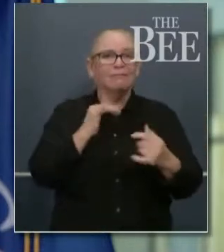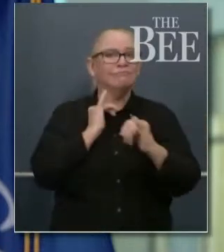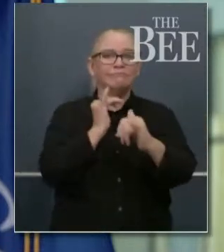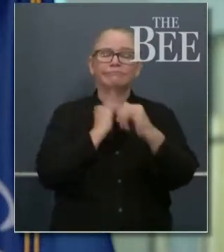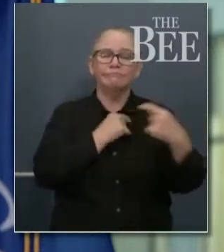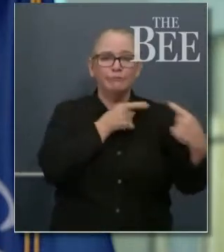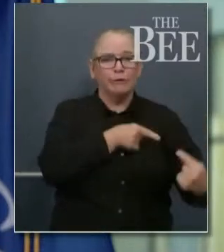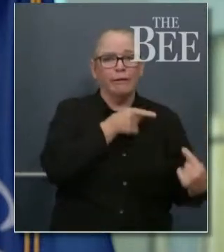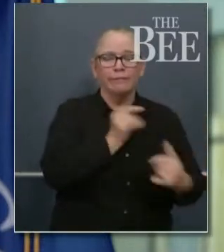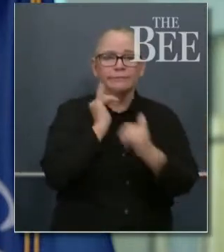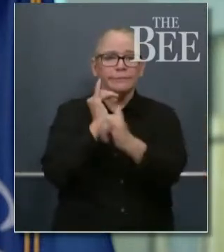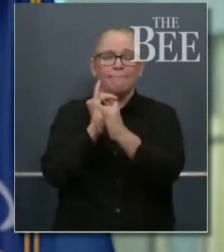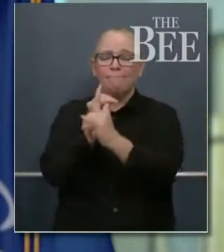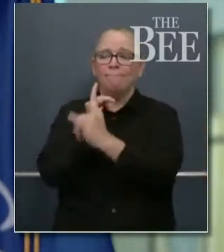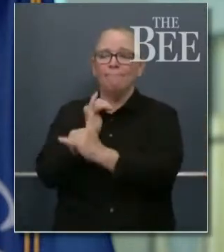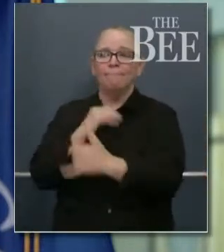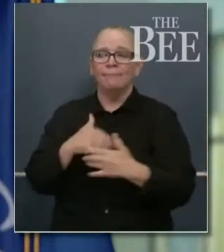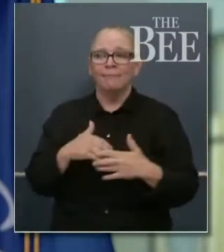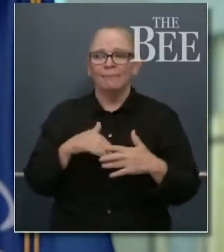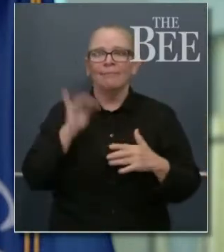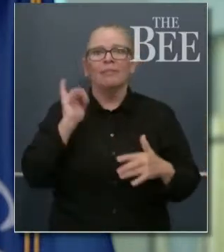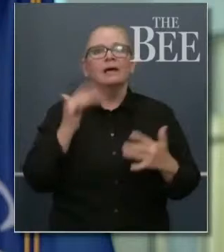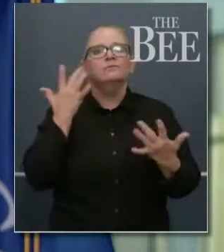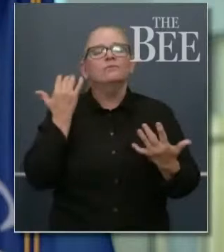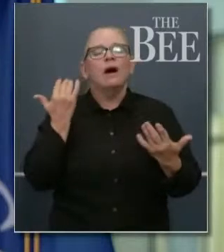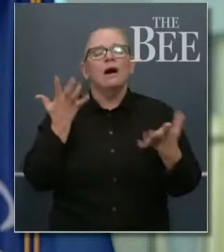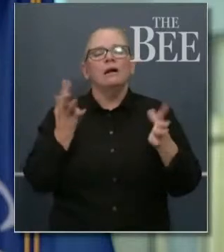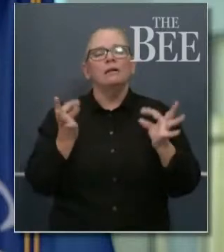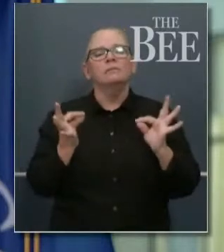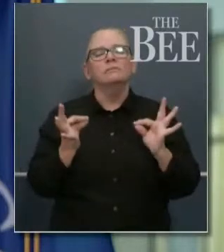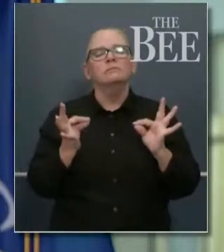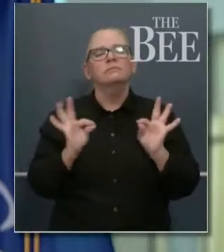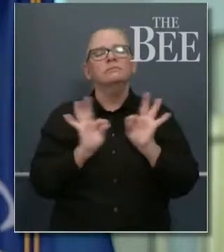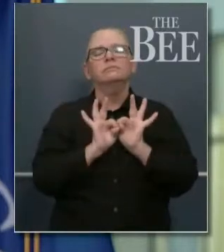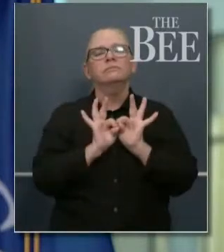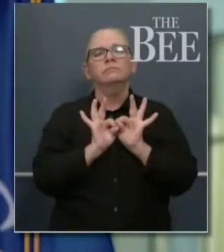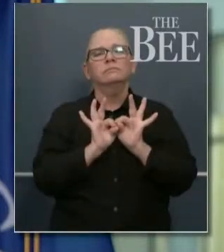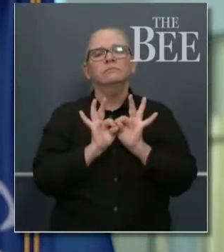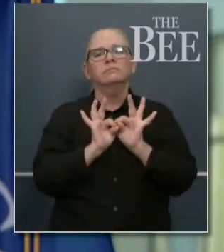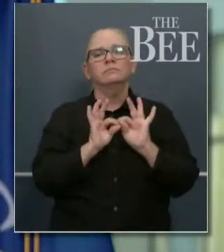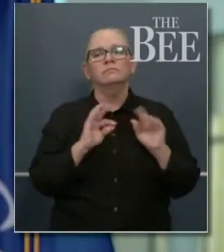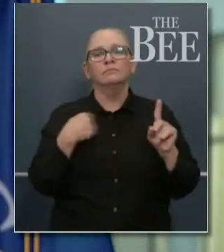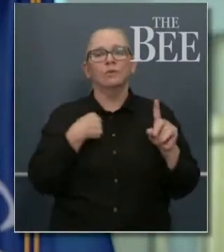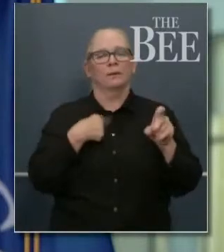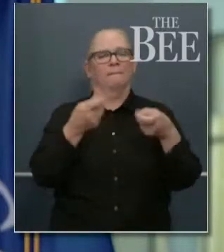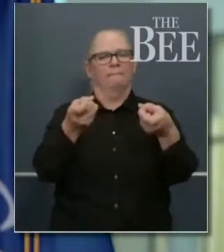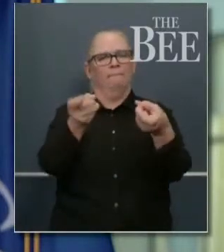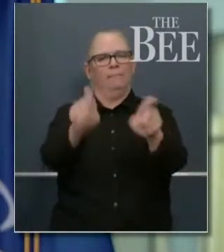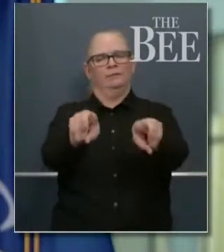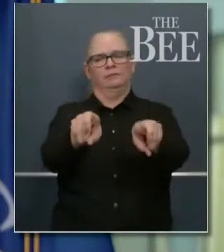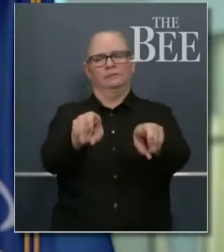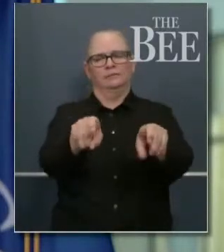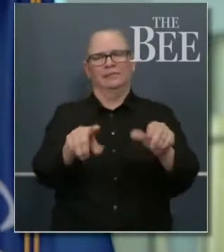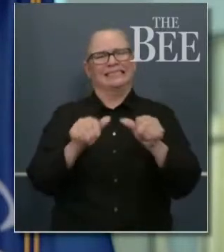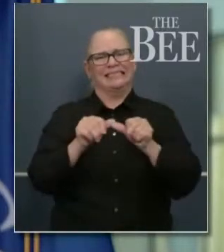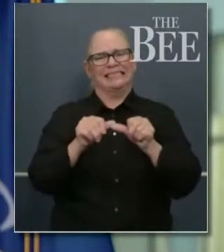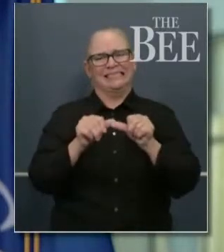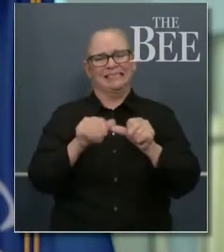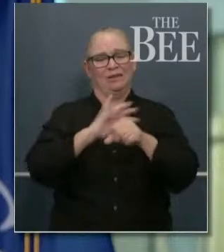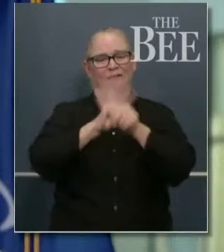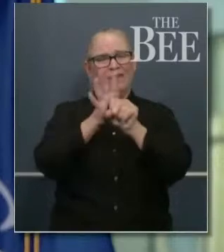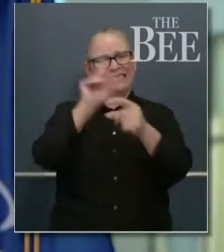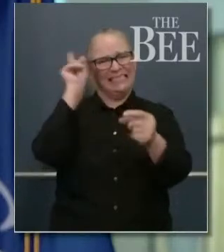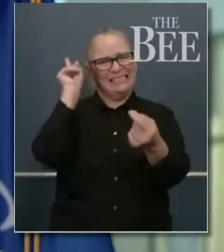And that is why it is so fundamental, so foundational that we succeed in maintaining the progress we've